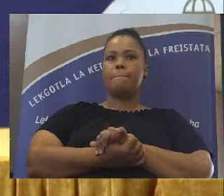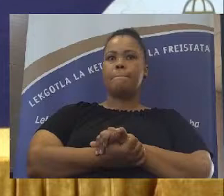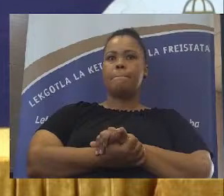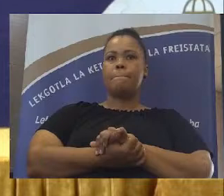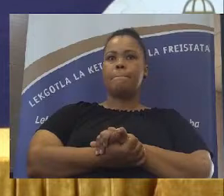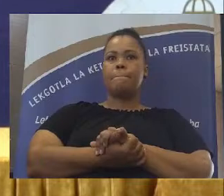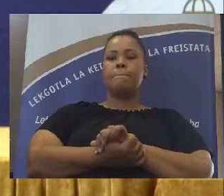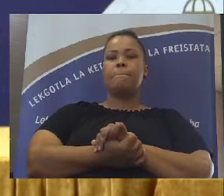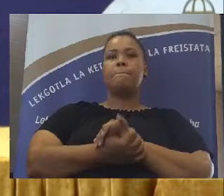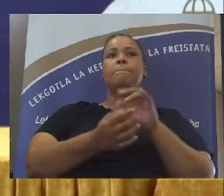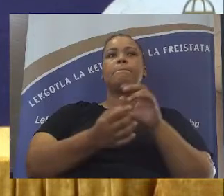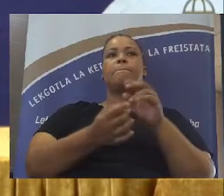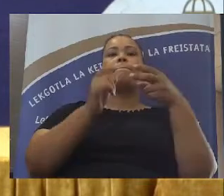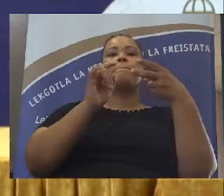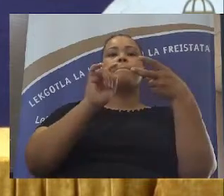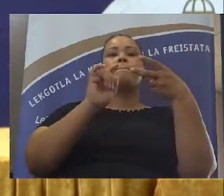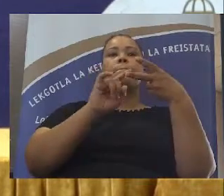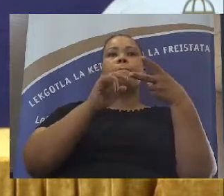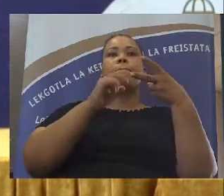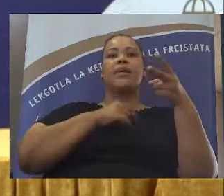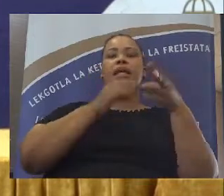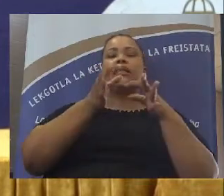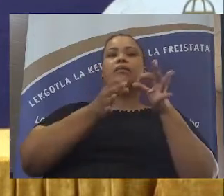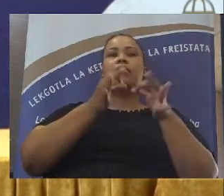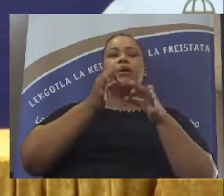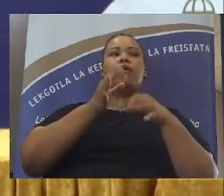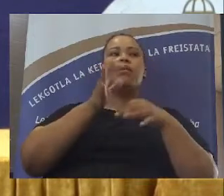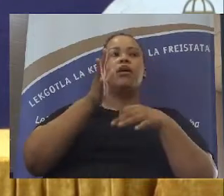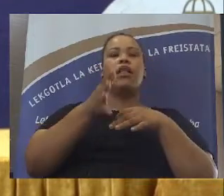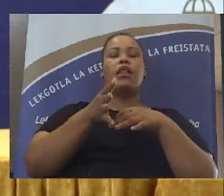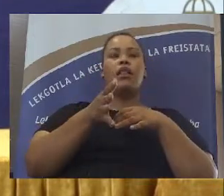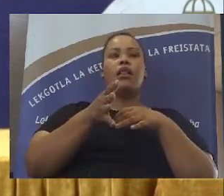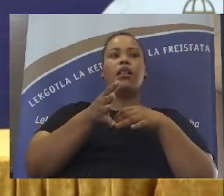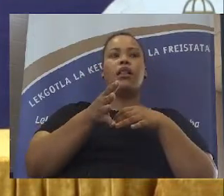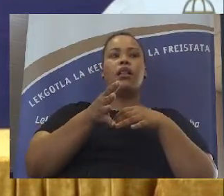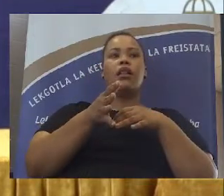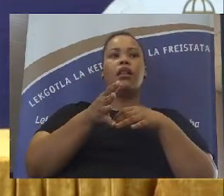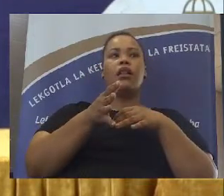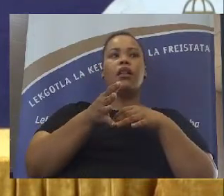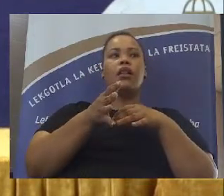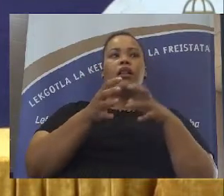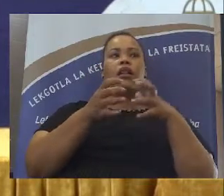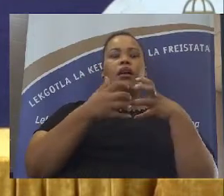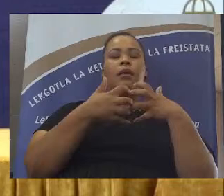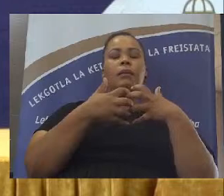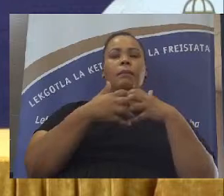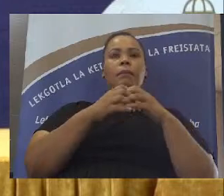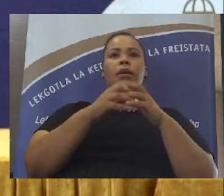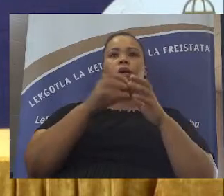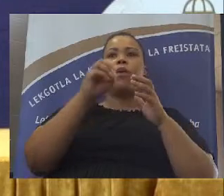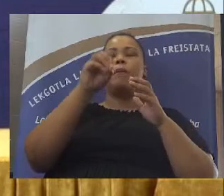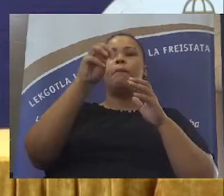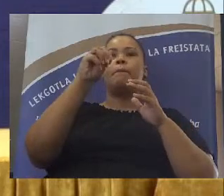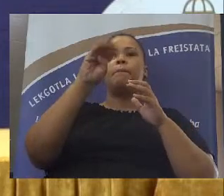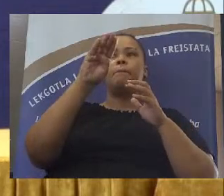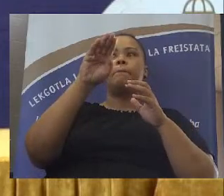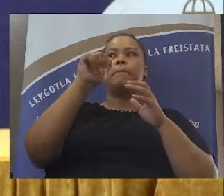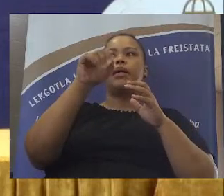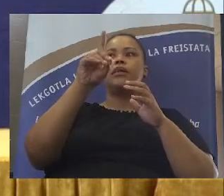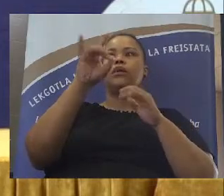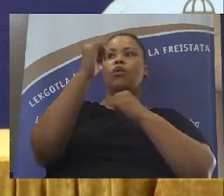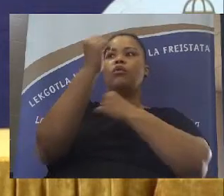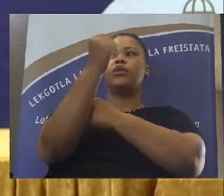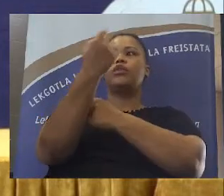The second thing I'm going to talk about then is the establishment of the Ombud Office for Small